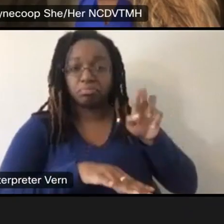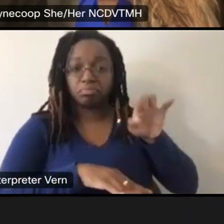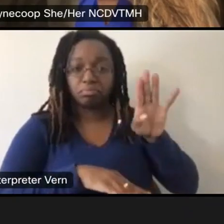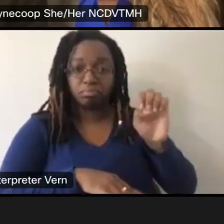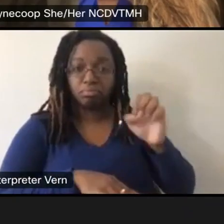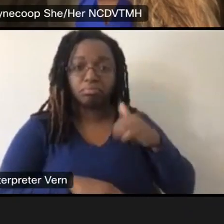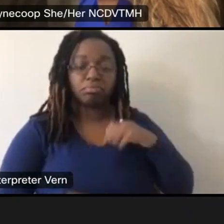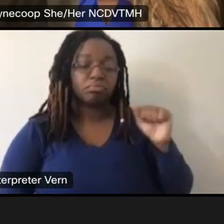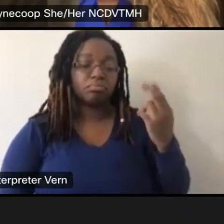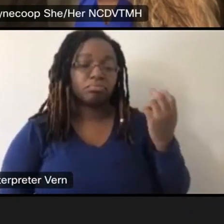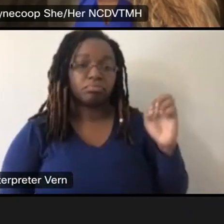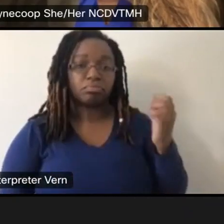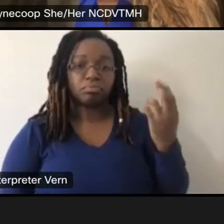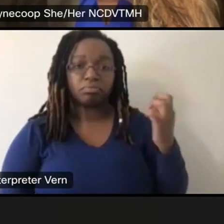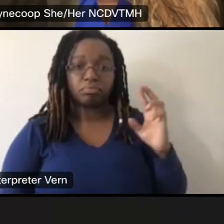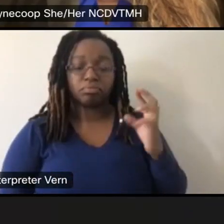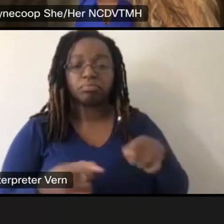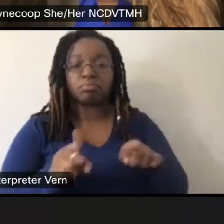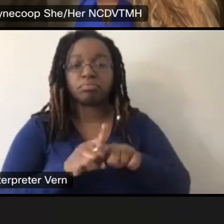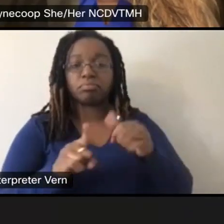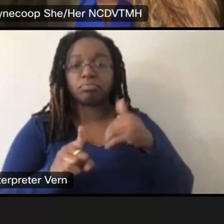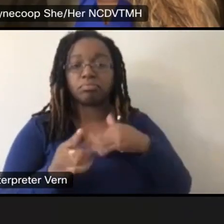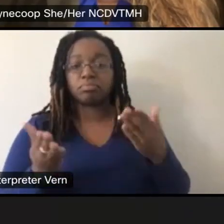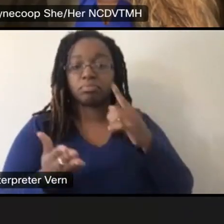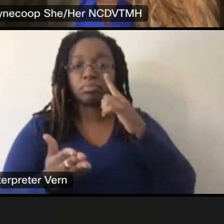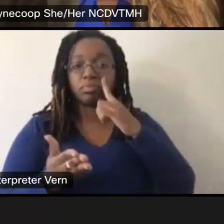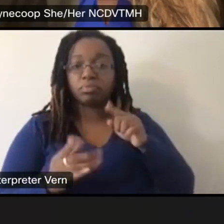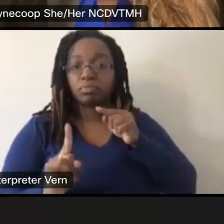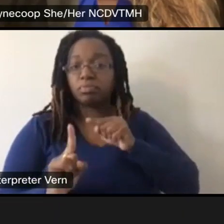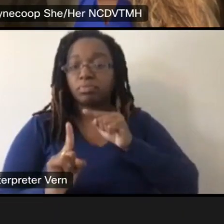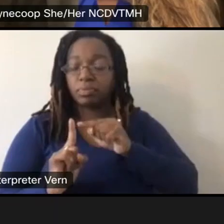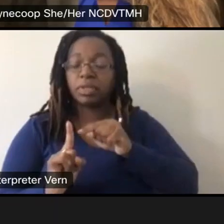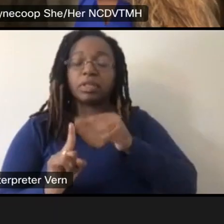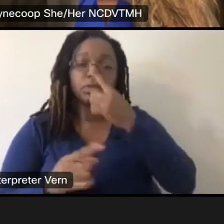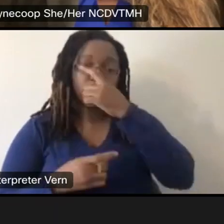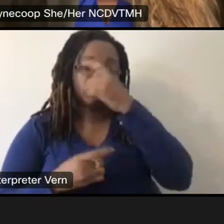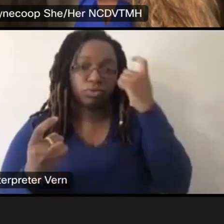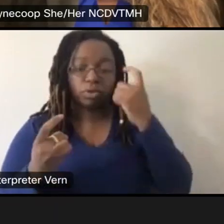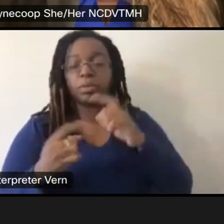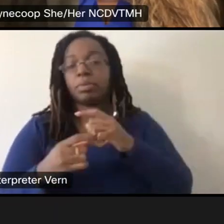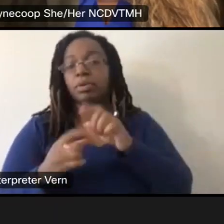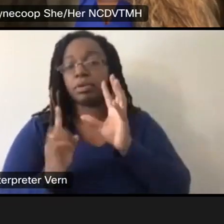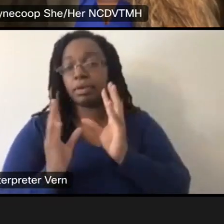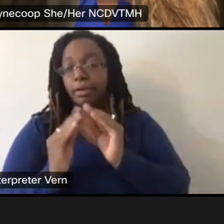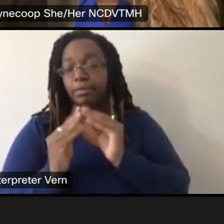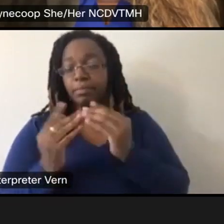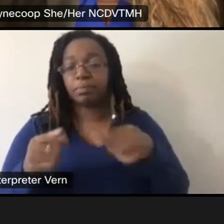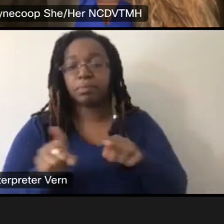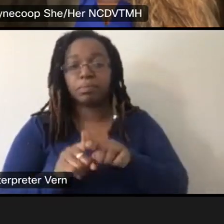the National Center on Domestic Violence, Trauma, and Mental Health, and your moderator for today's